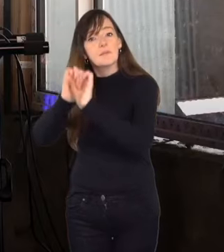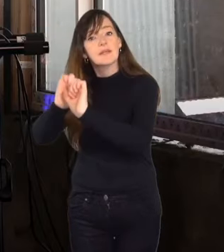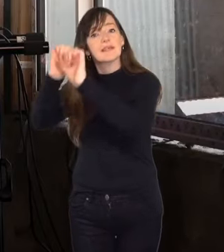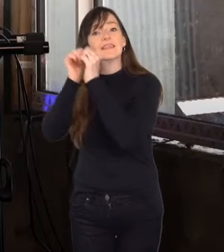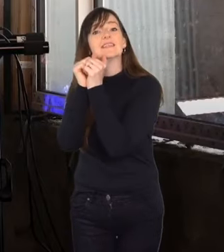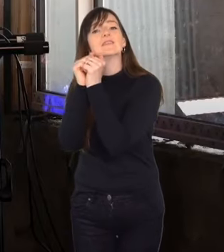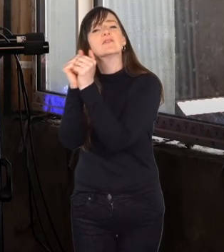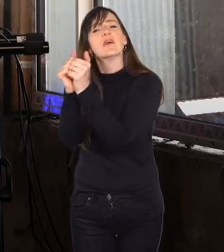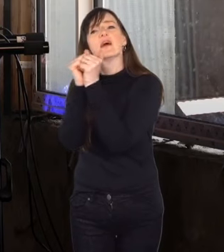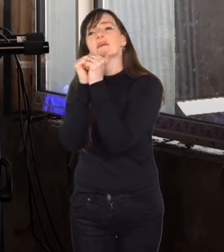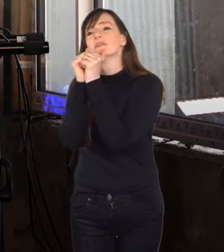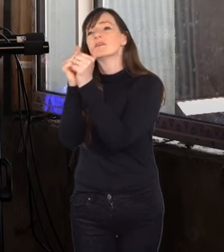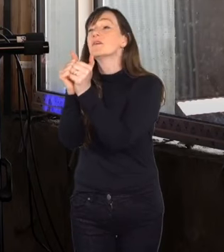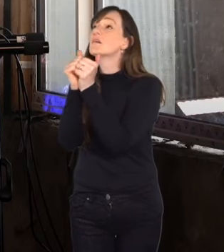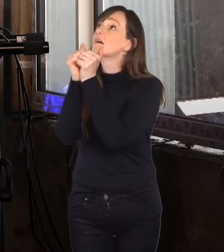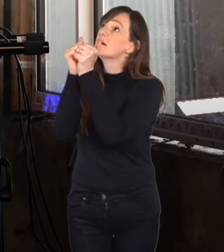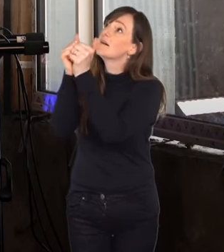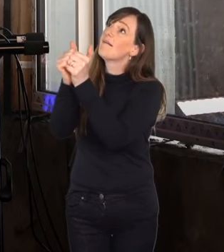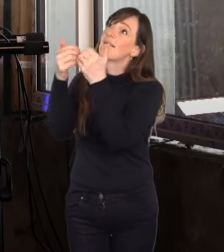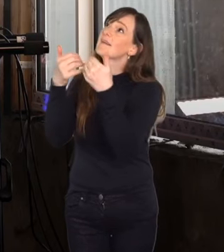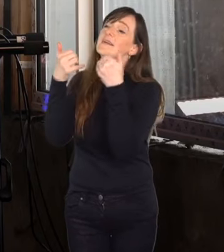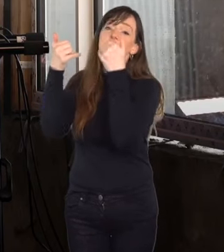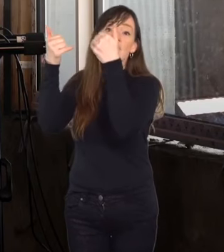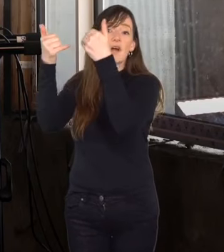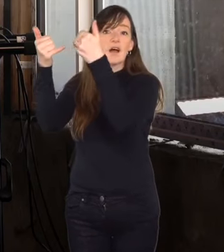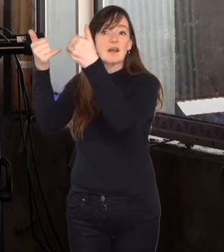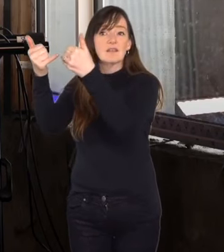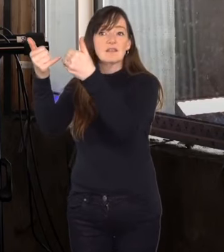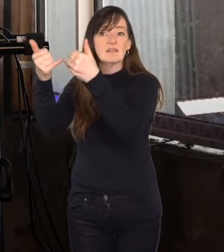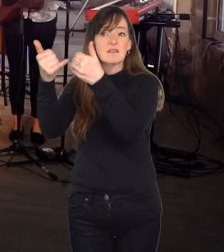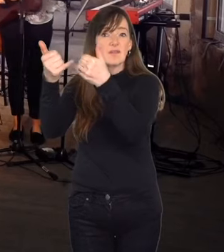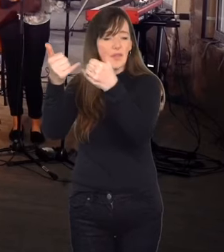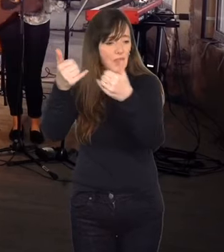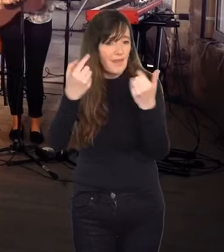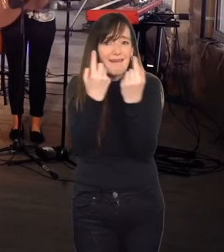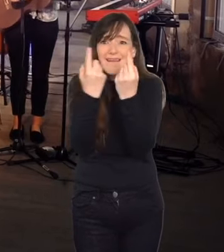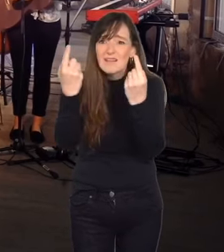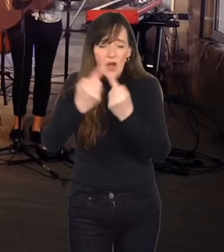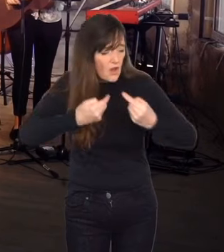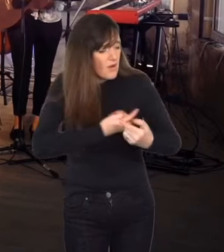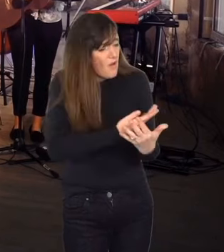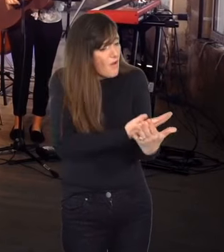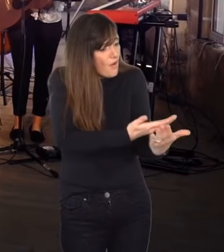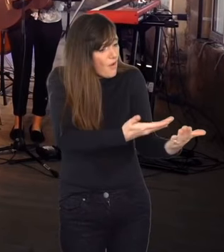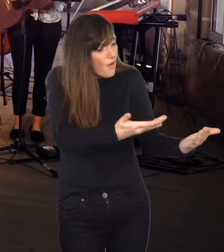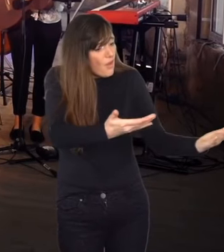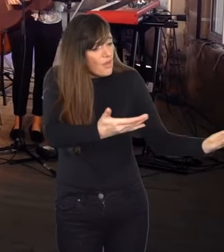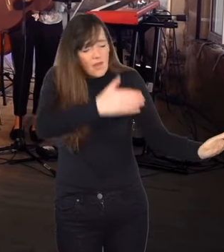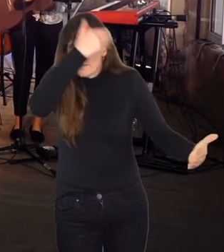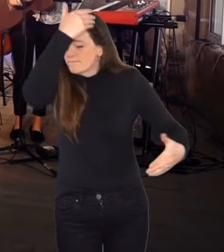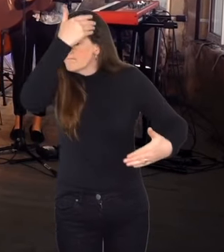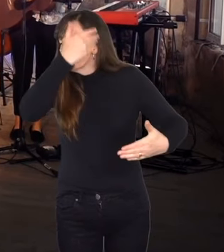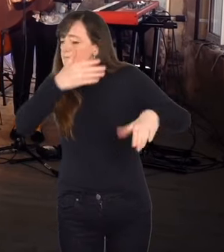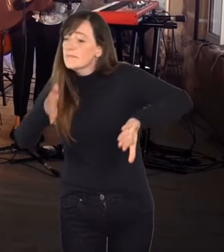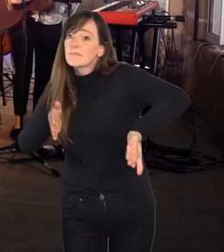to be his treasure and his prize. The things of earth